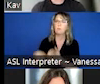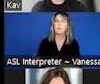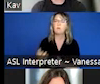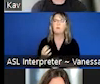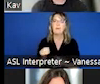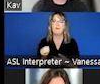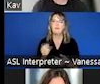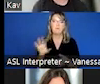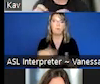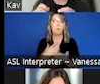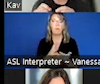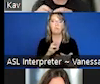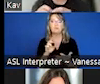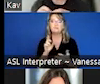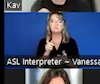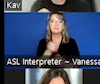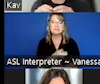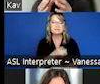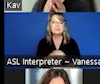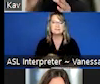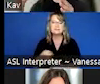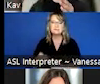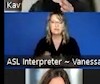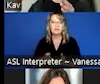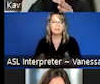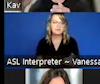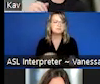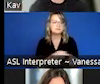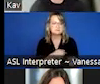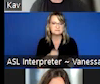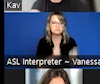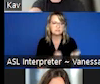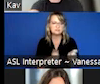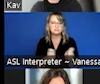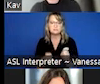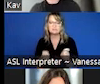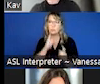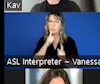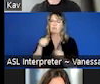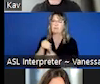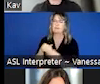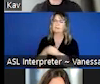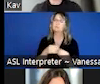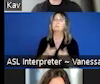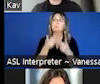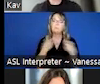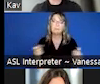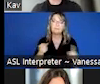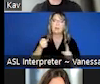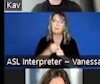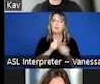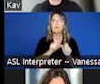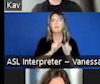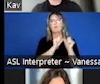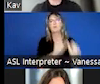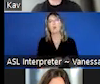these small little kind of chains that lead to a really big impact for someone's long-term health. So that's